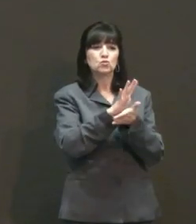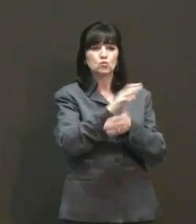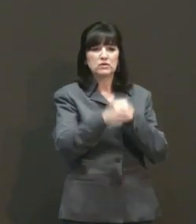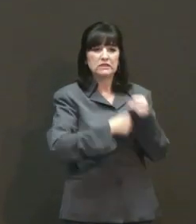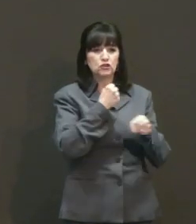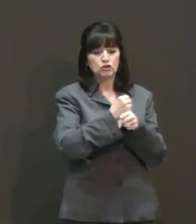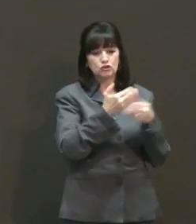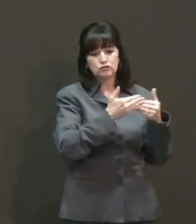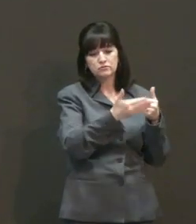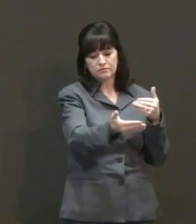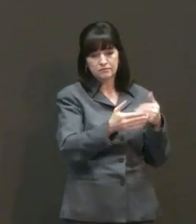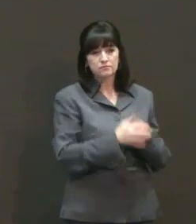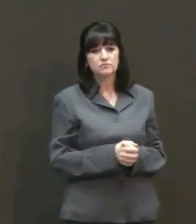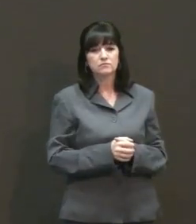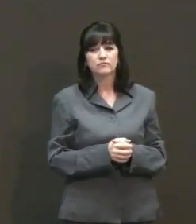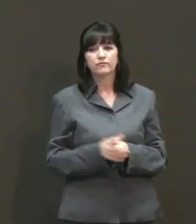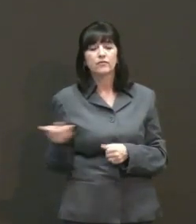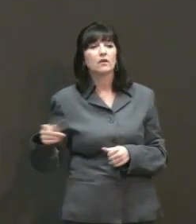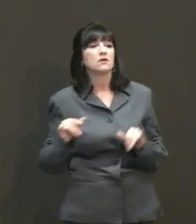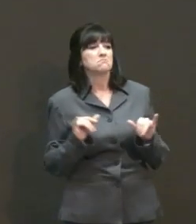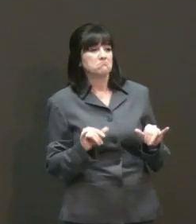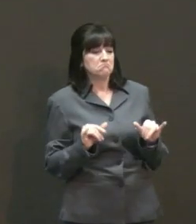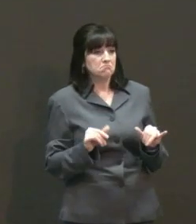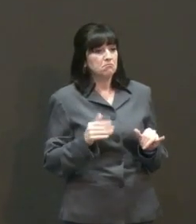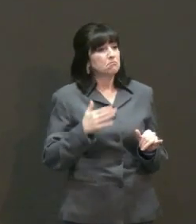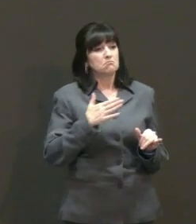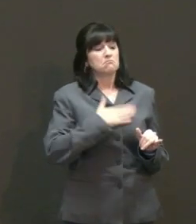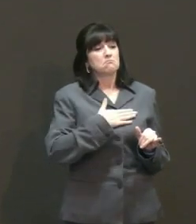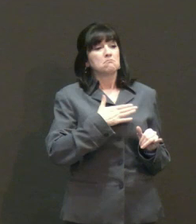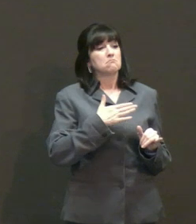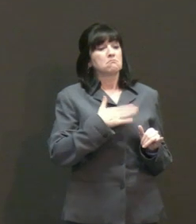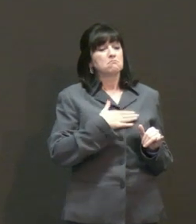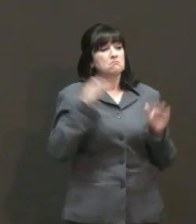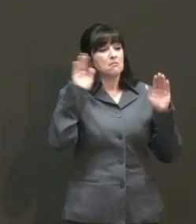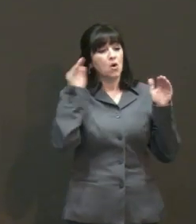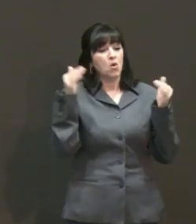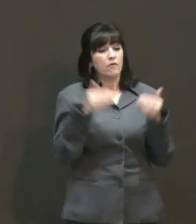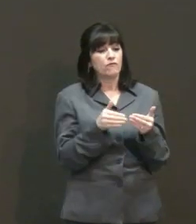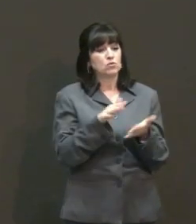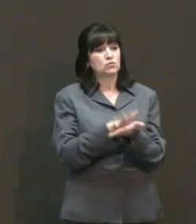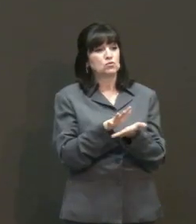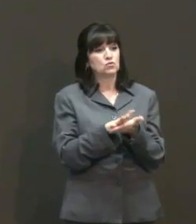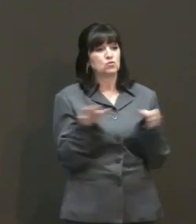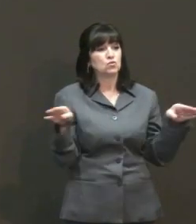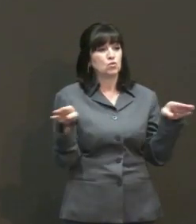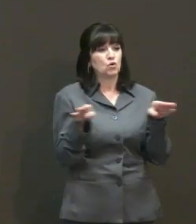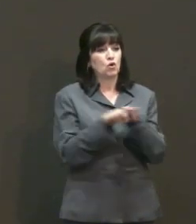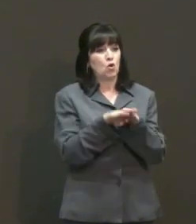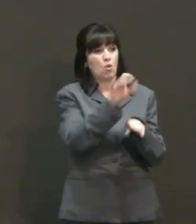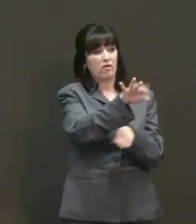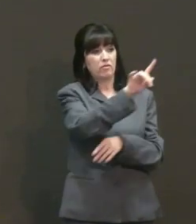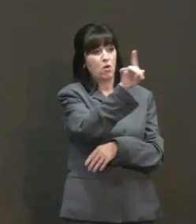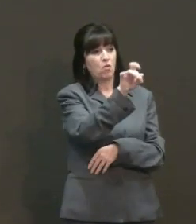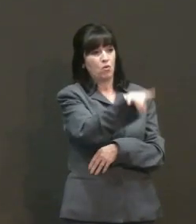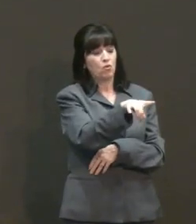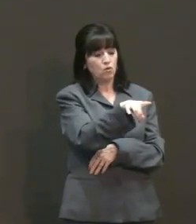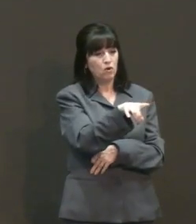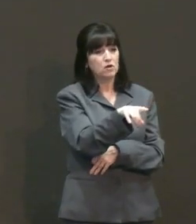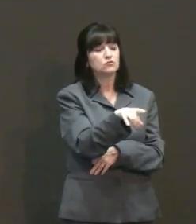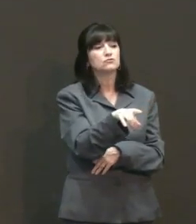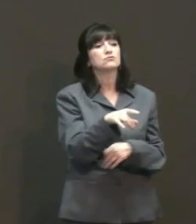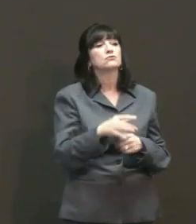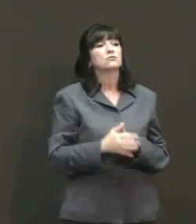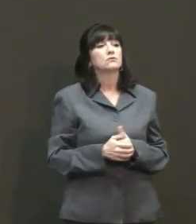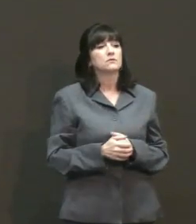that? Yeah, so my focus on the school question and the school closing question is really to try to get all the districts, the teachers,